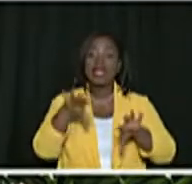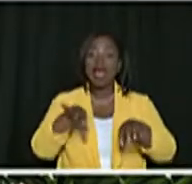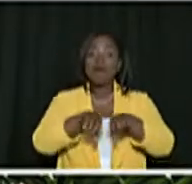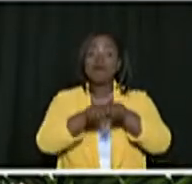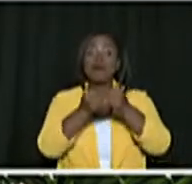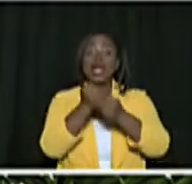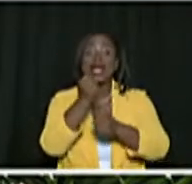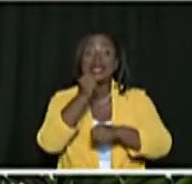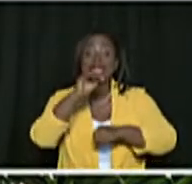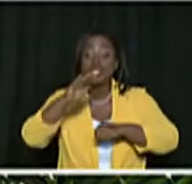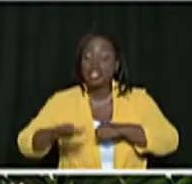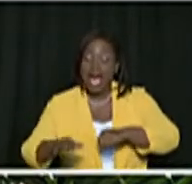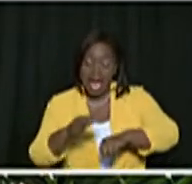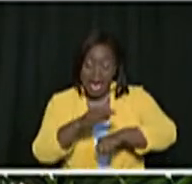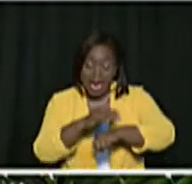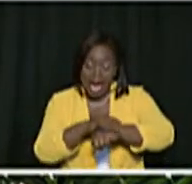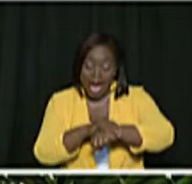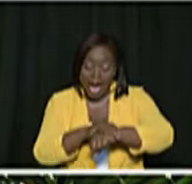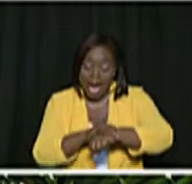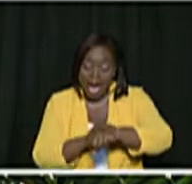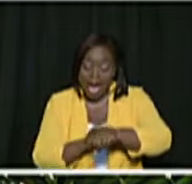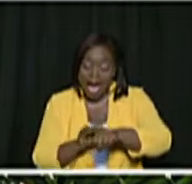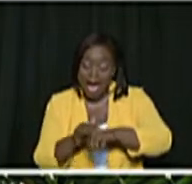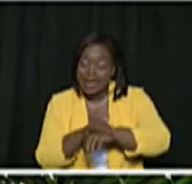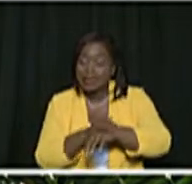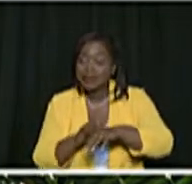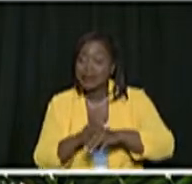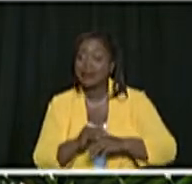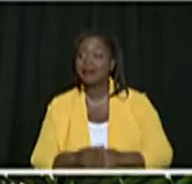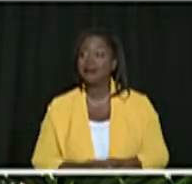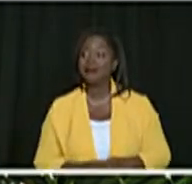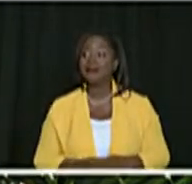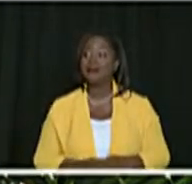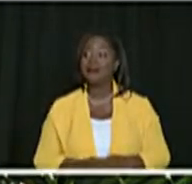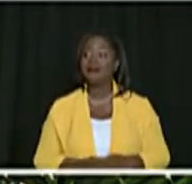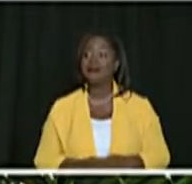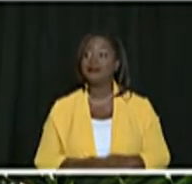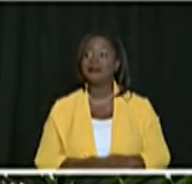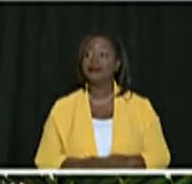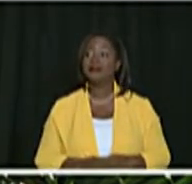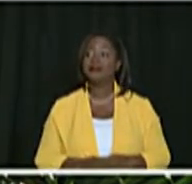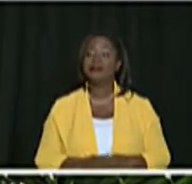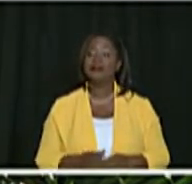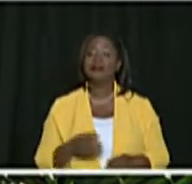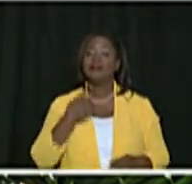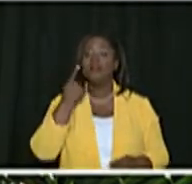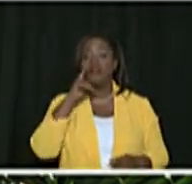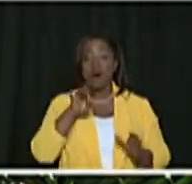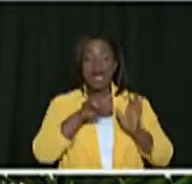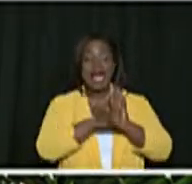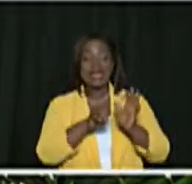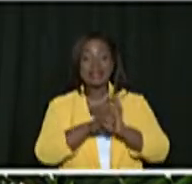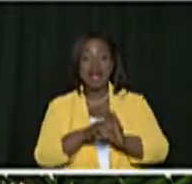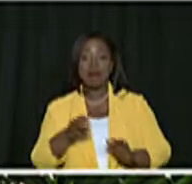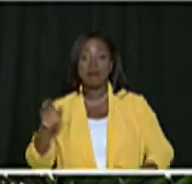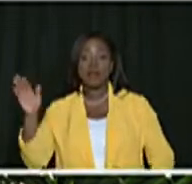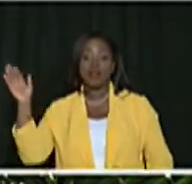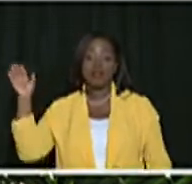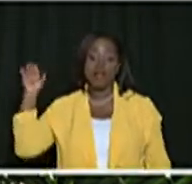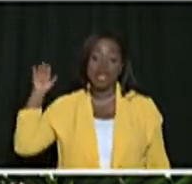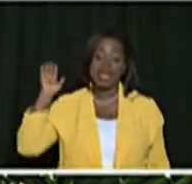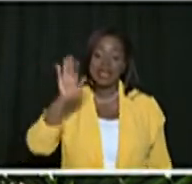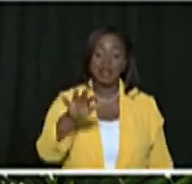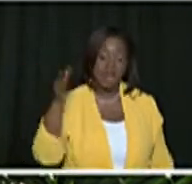foot, or to break a child's back. When you say, okay, all right, mechanic him 1 time, and then you hit a child in the back, the child now falls to the ground, the